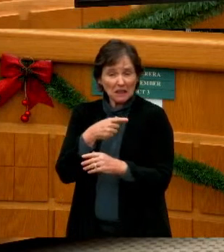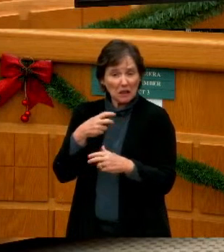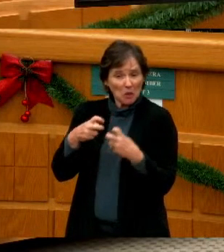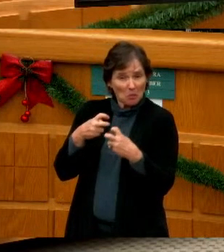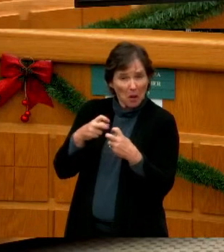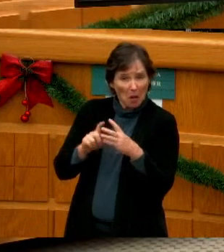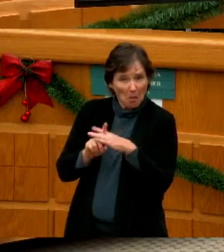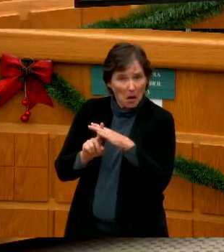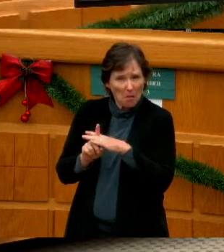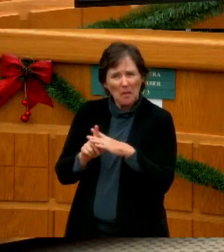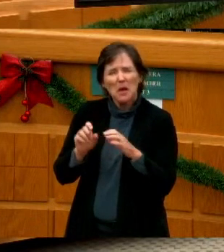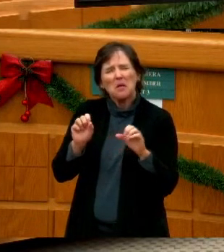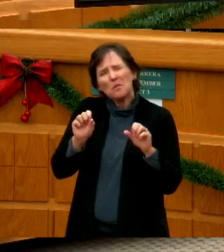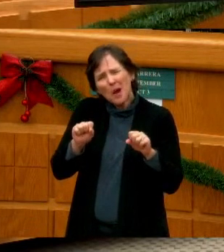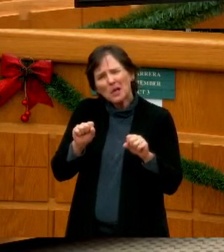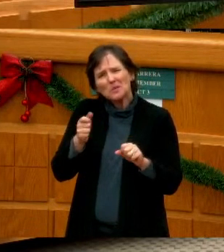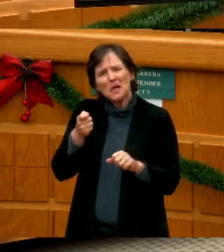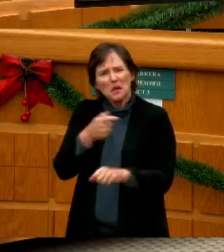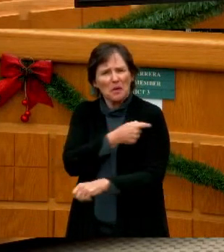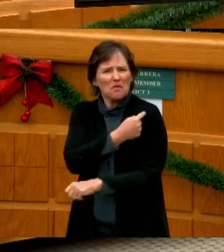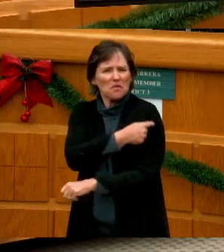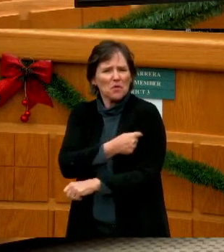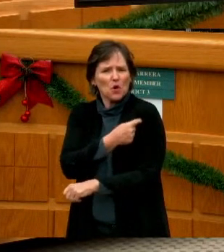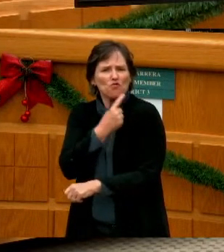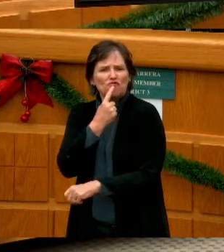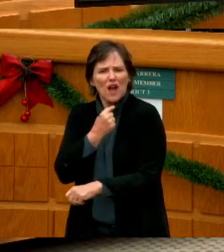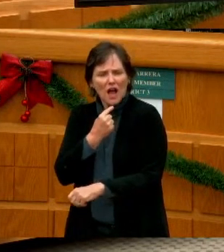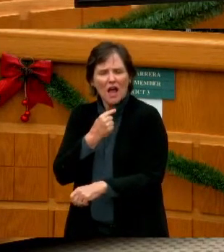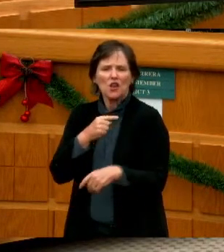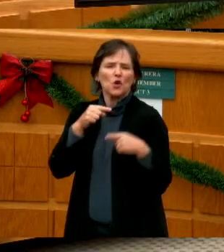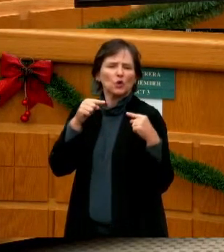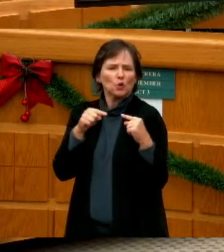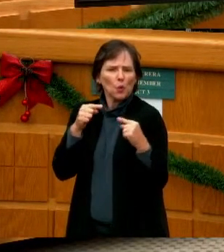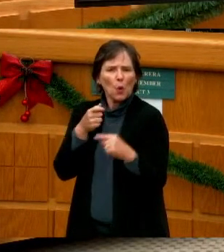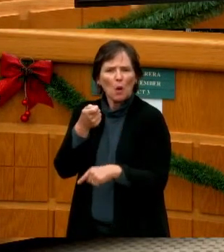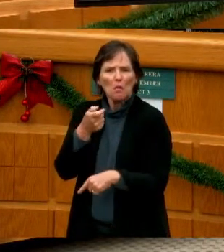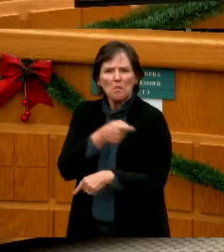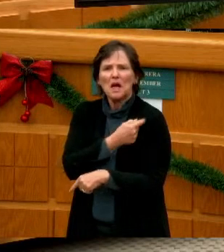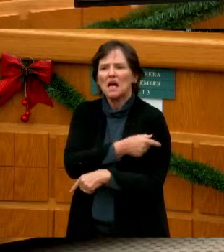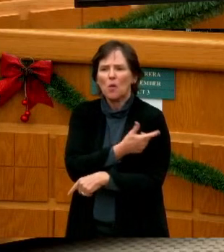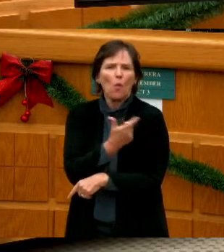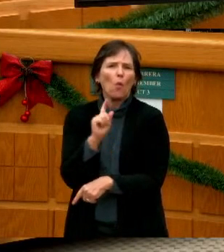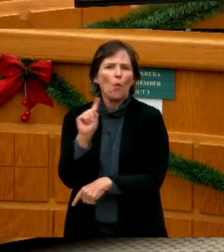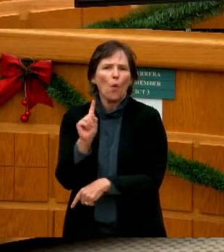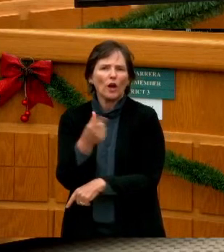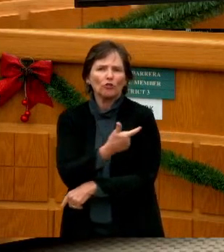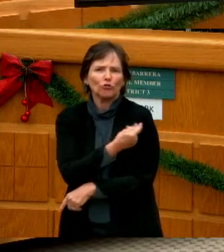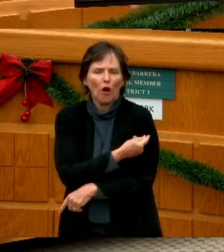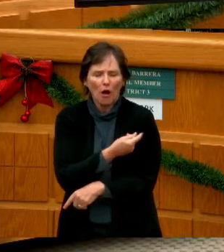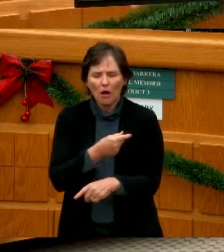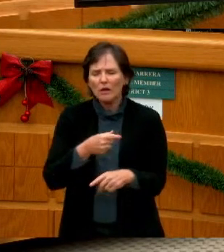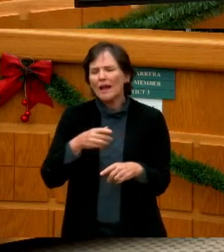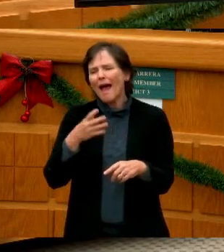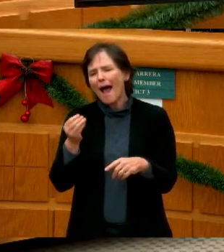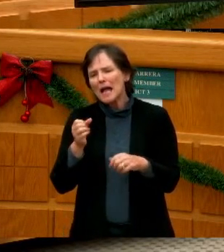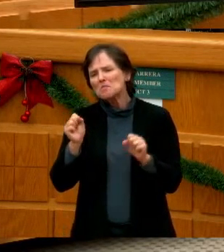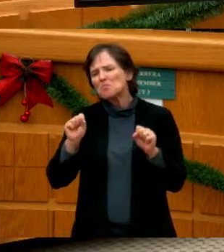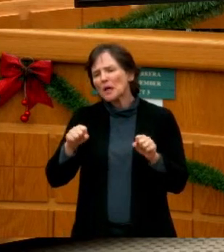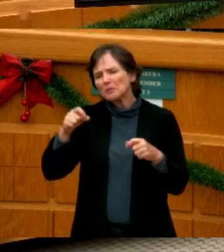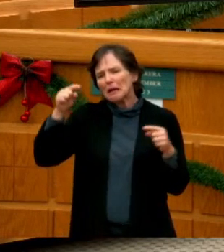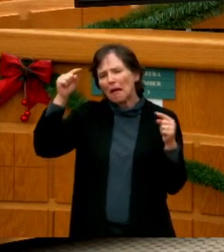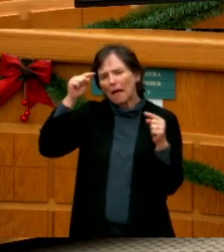or redness in the arm, mild fever, possibly nausea, chills, fatigue, headache, muscle and joint